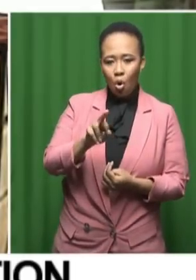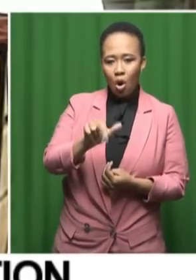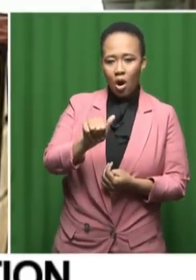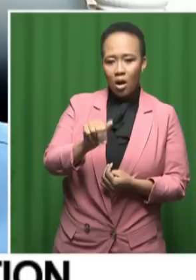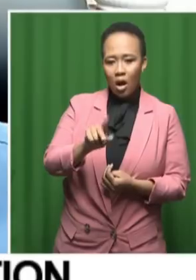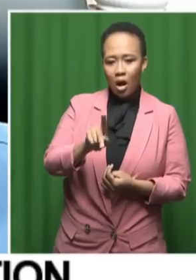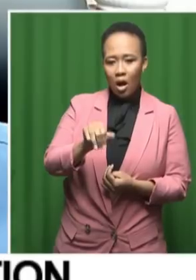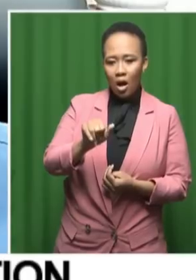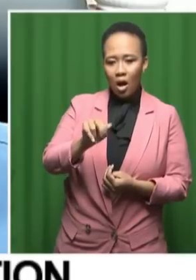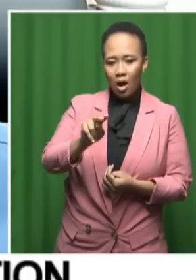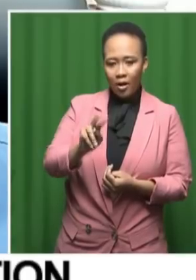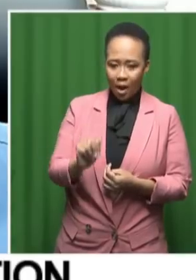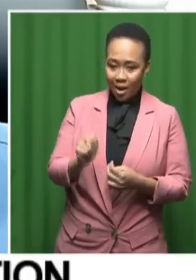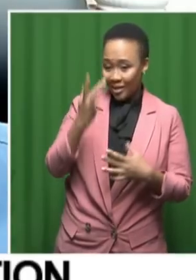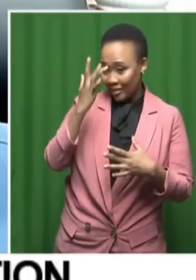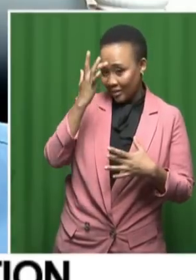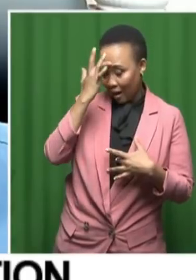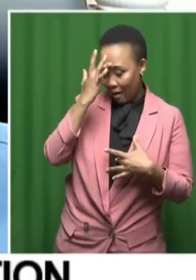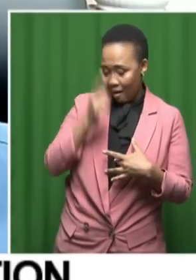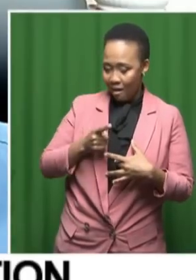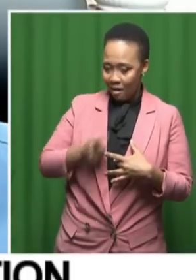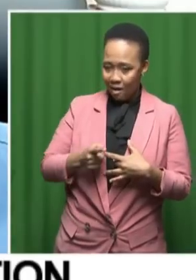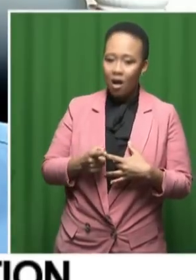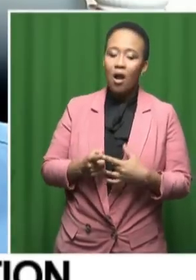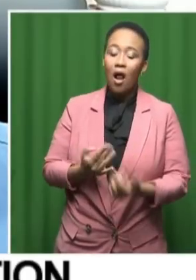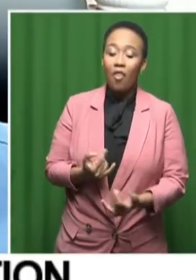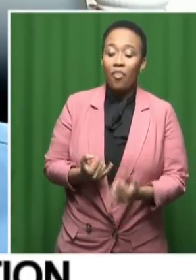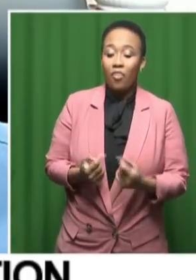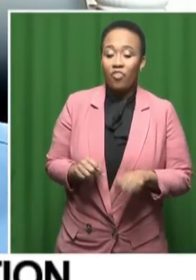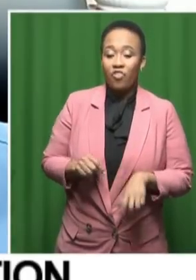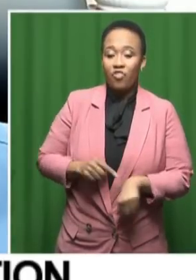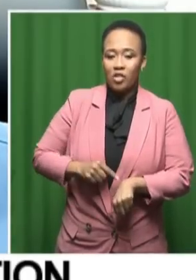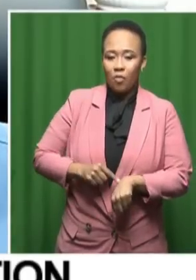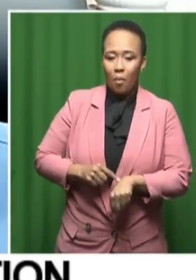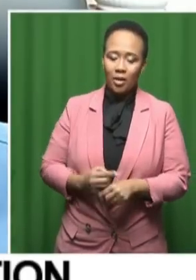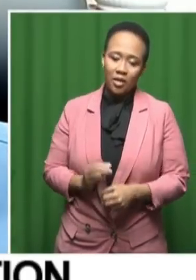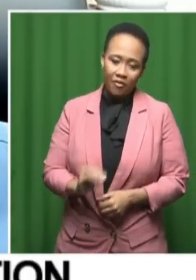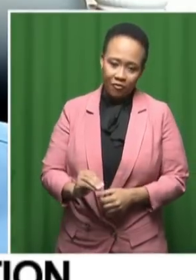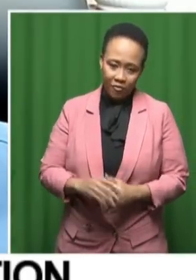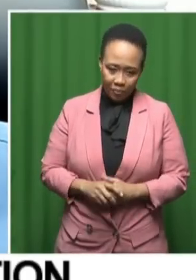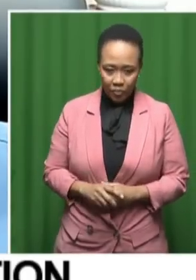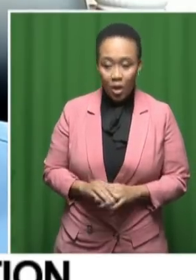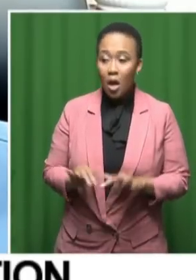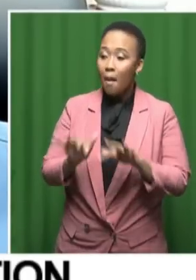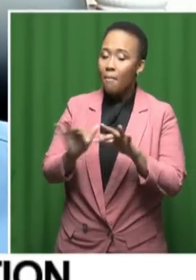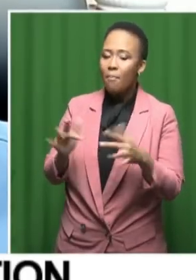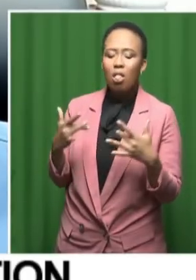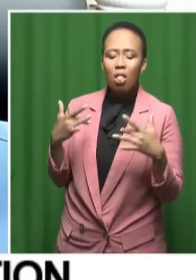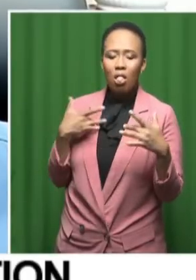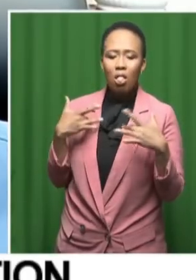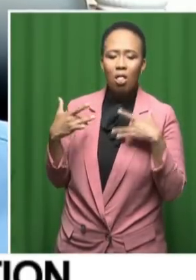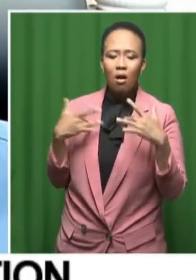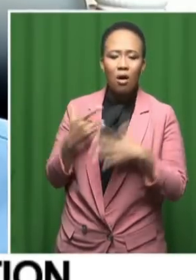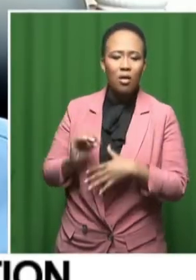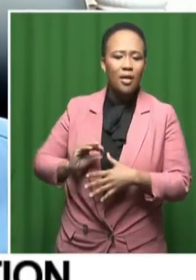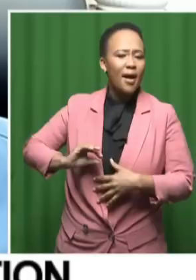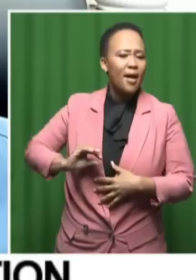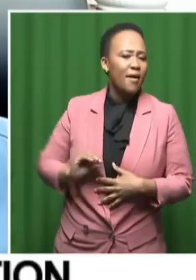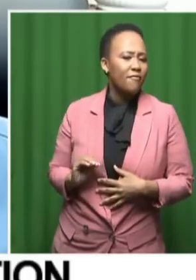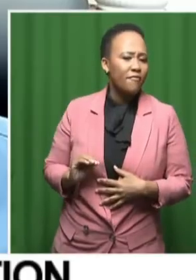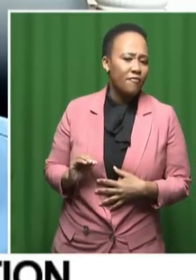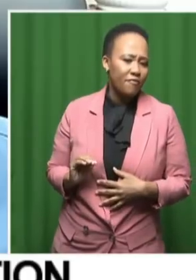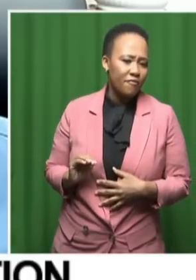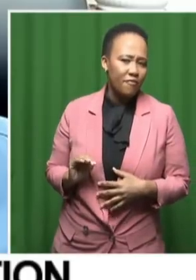moment. And I think that last point is what people are perhaps more concerned about, Professor Ahluwalia,